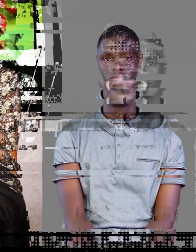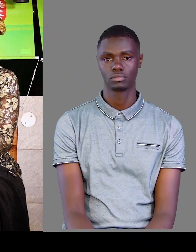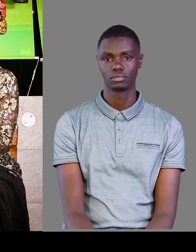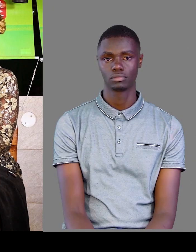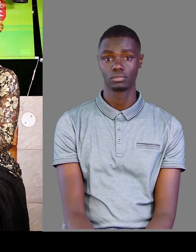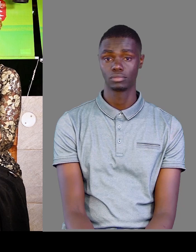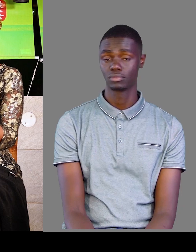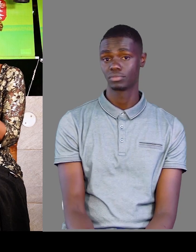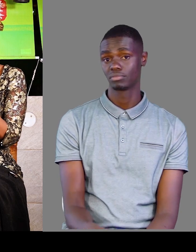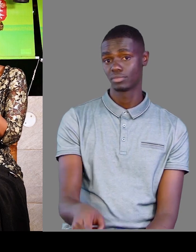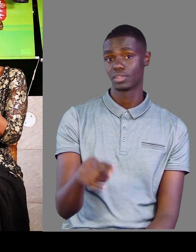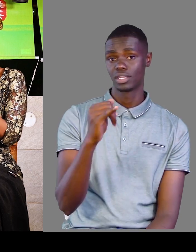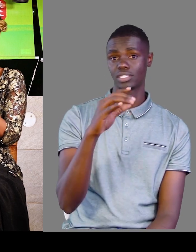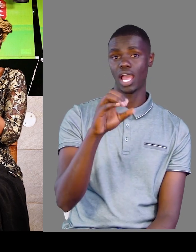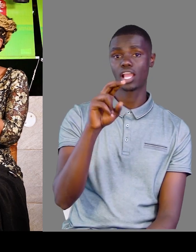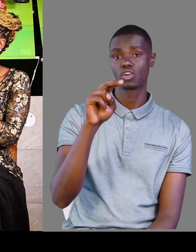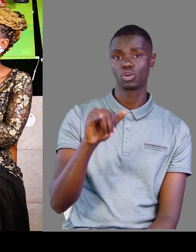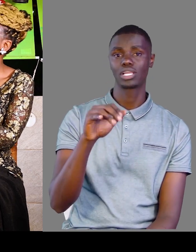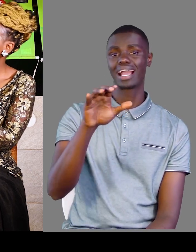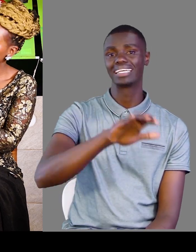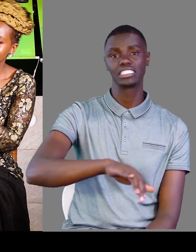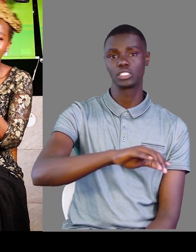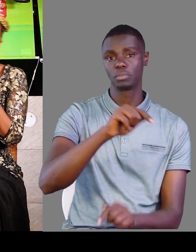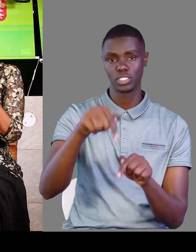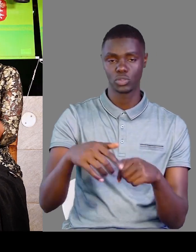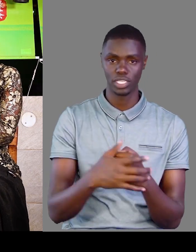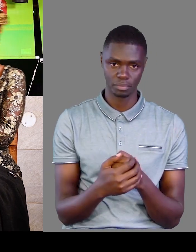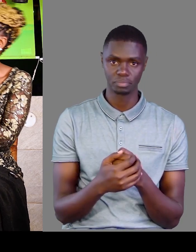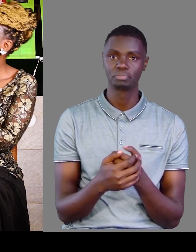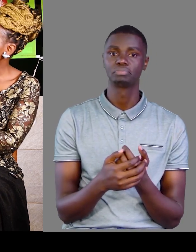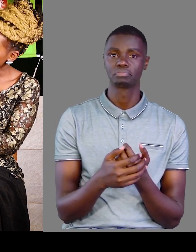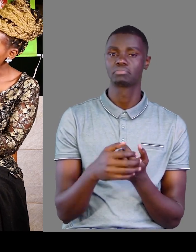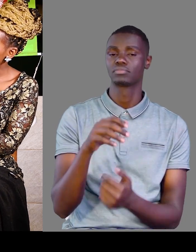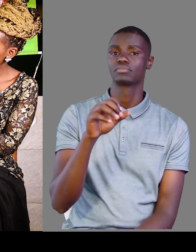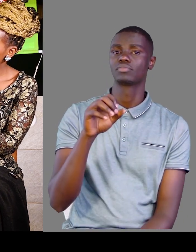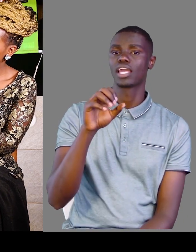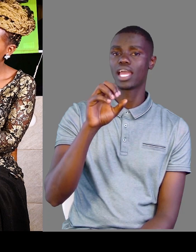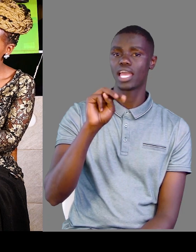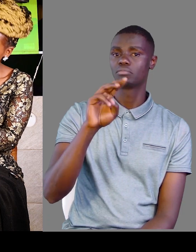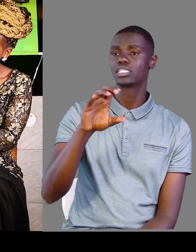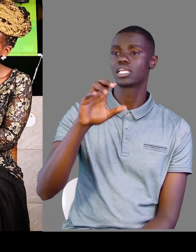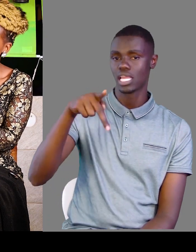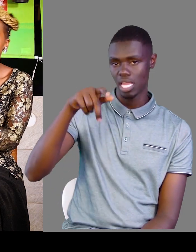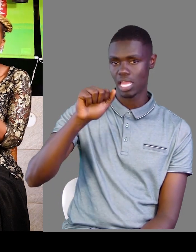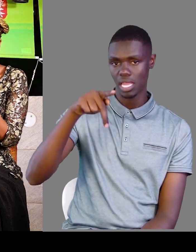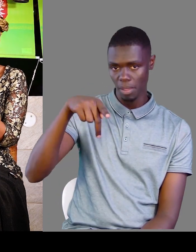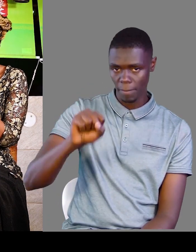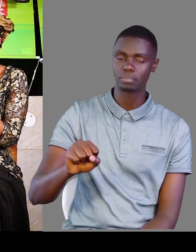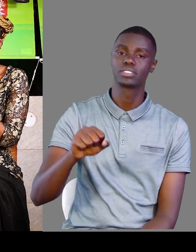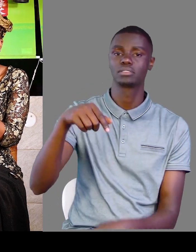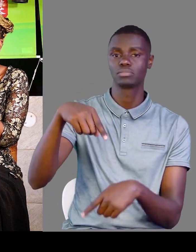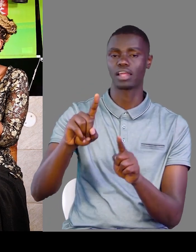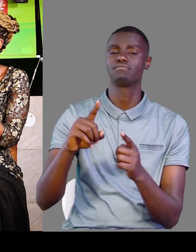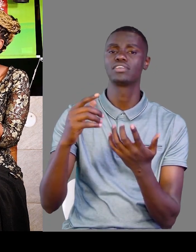Reason where we are at the Iconic Space today, MC Pops himself. Karibu sana kwa Vibe Check and tell us why